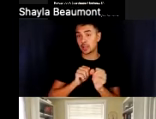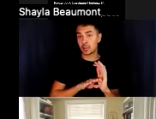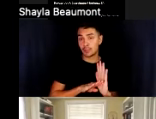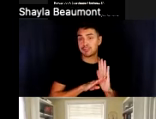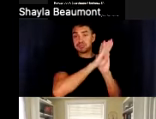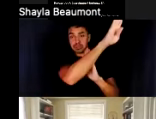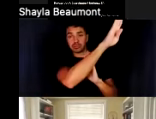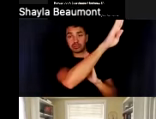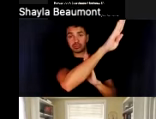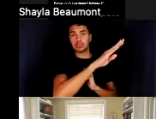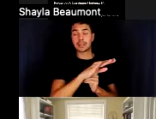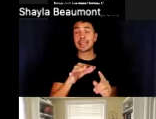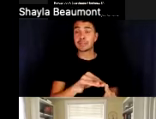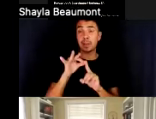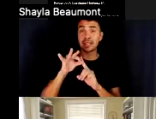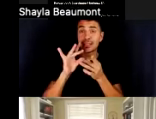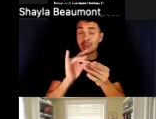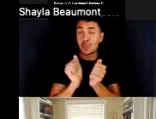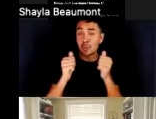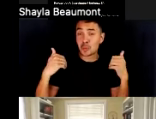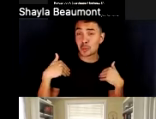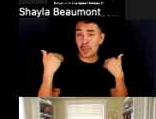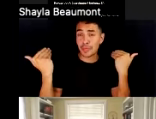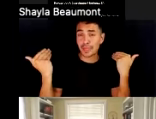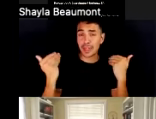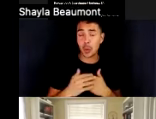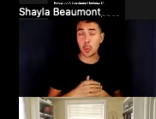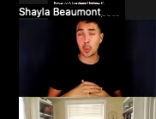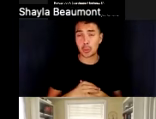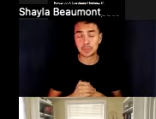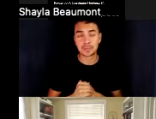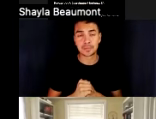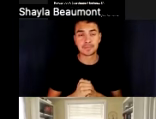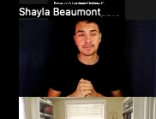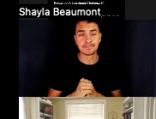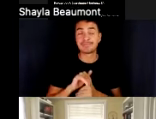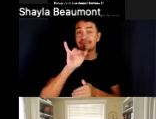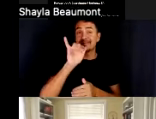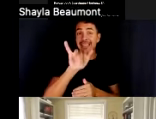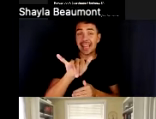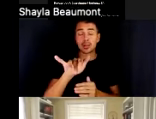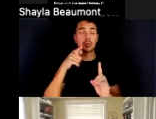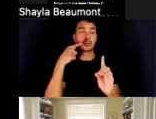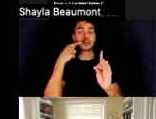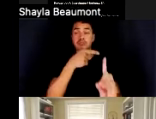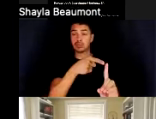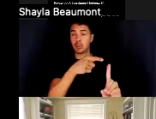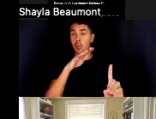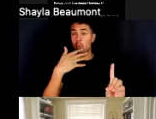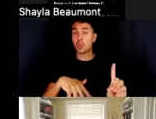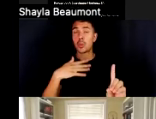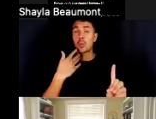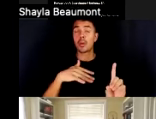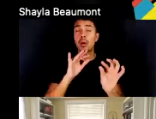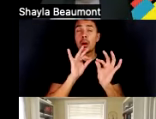death, like for youth. And so again, I think it's something that's important, but I really wanted to stress that, especially in that